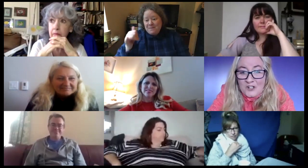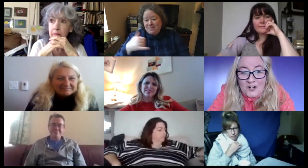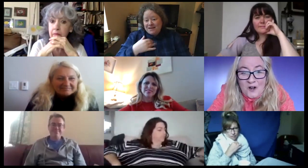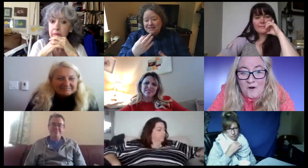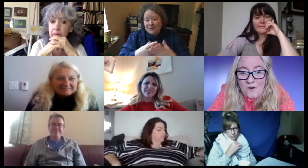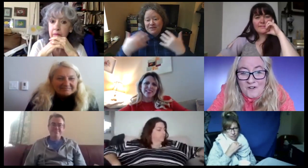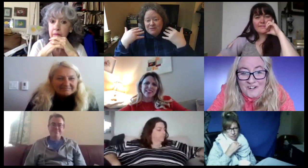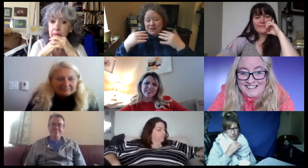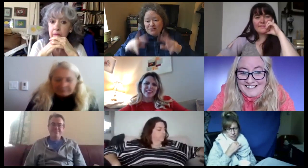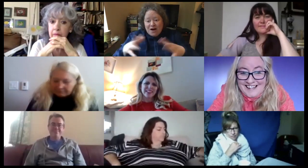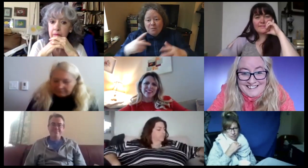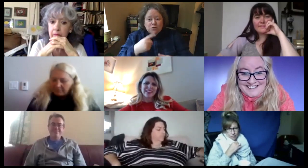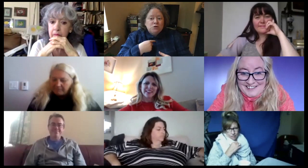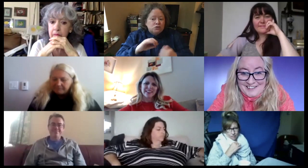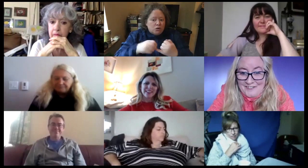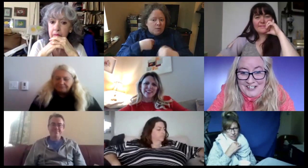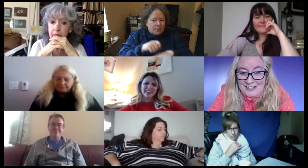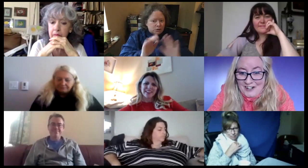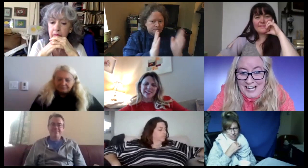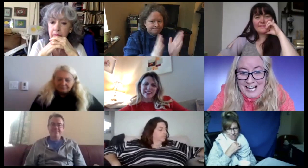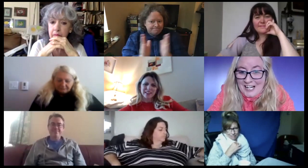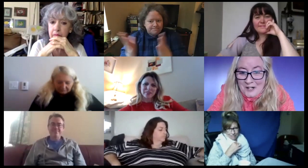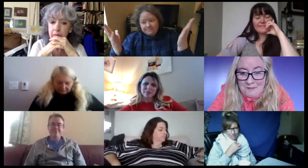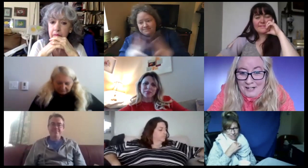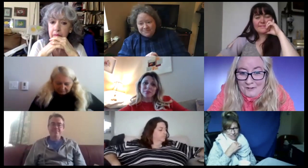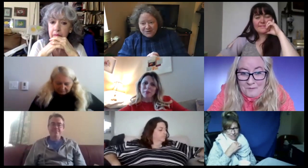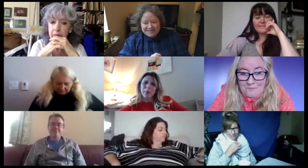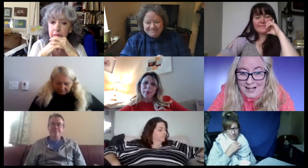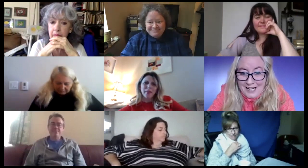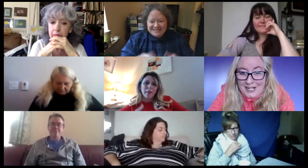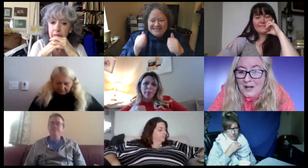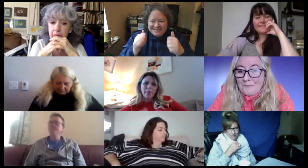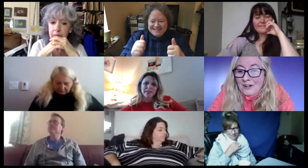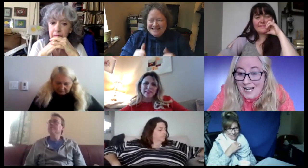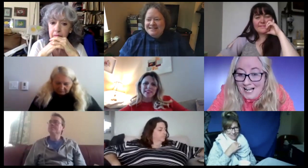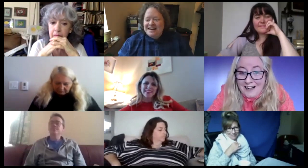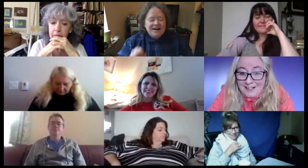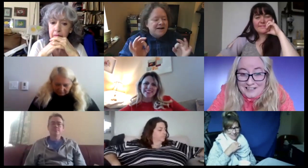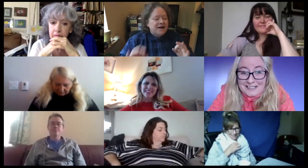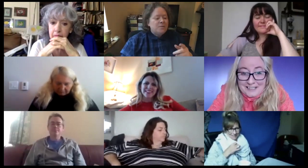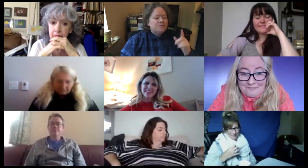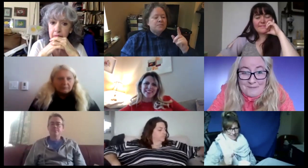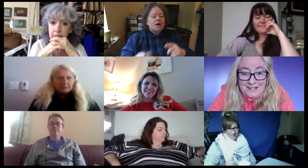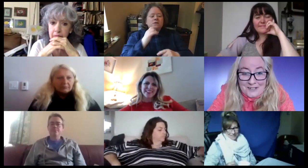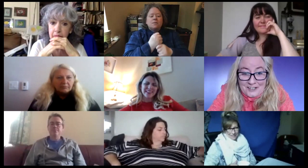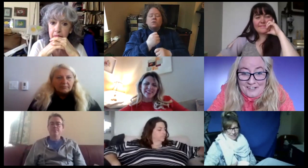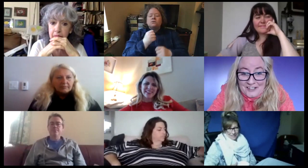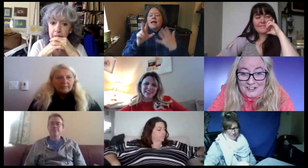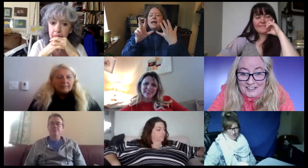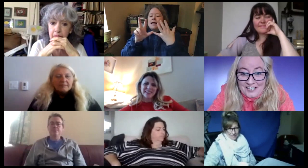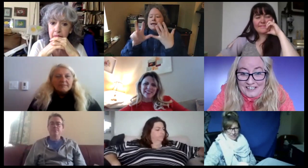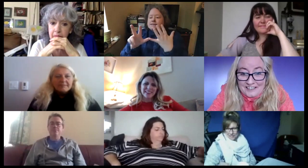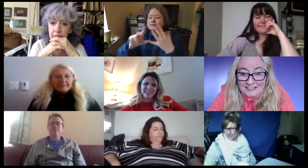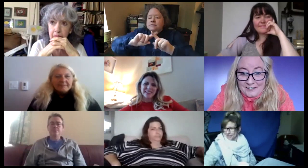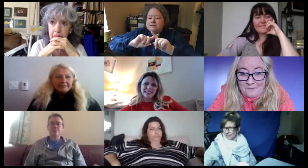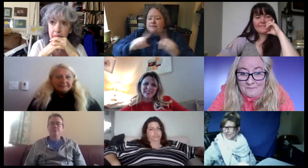do your own census research and then compare it with mine. But I honestly did my best with the research